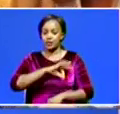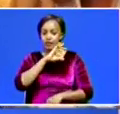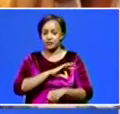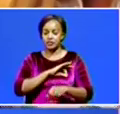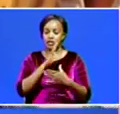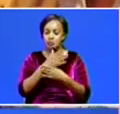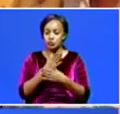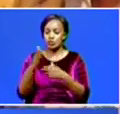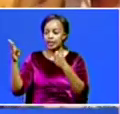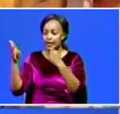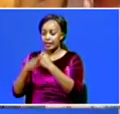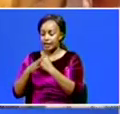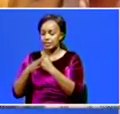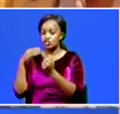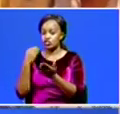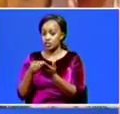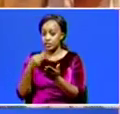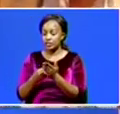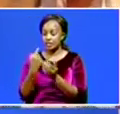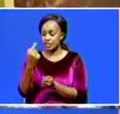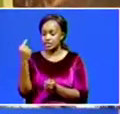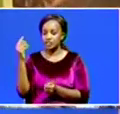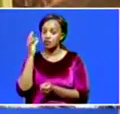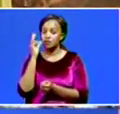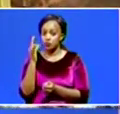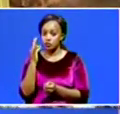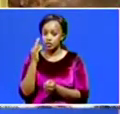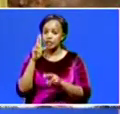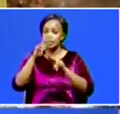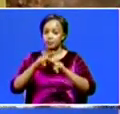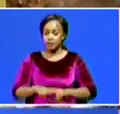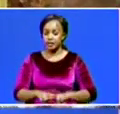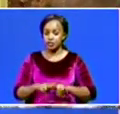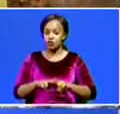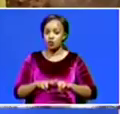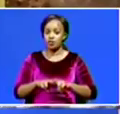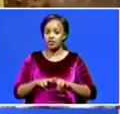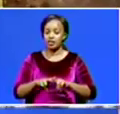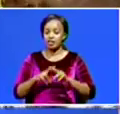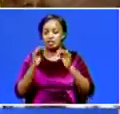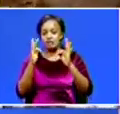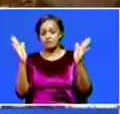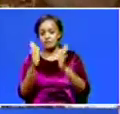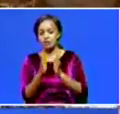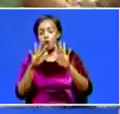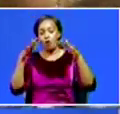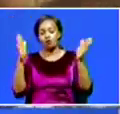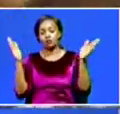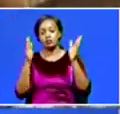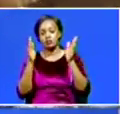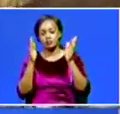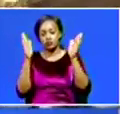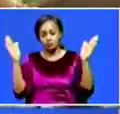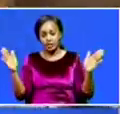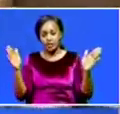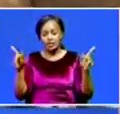and 50 cents and 35 shillings per fruit depending on the fruit count size. As a result, farmers will earn 580 shillings